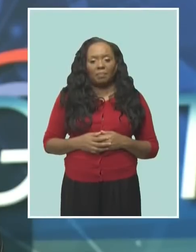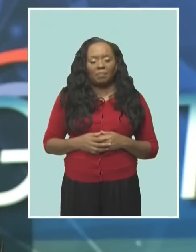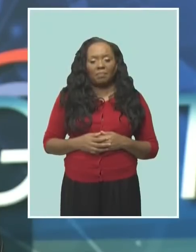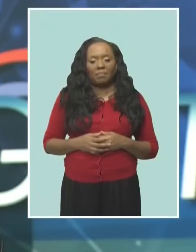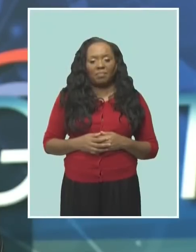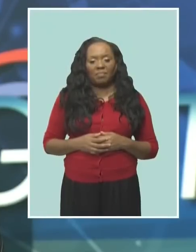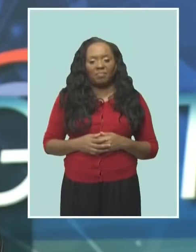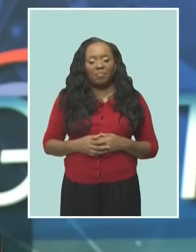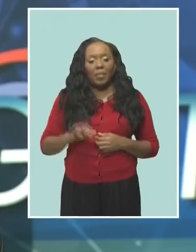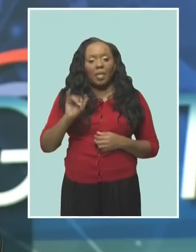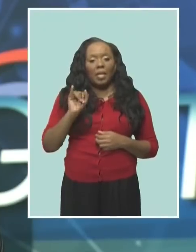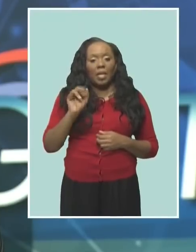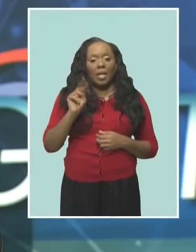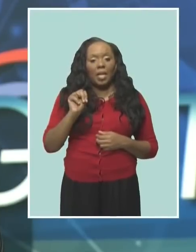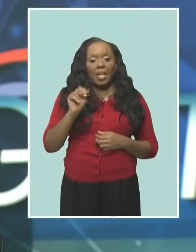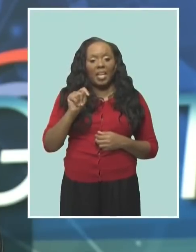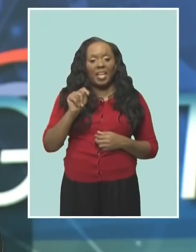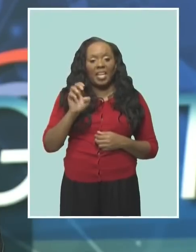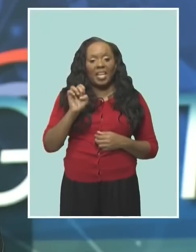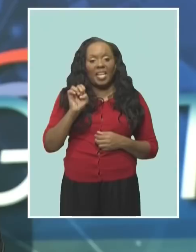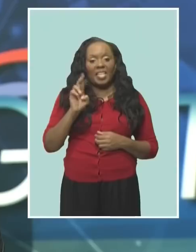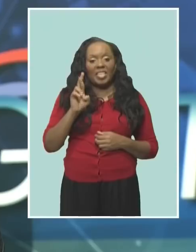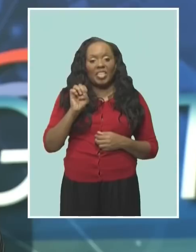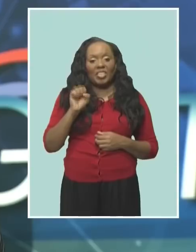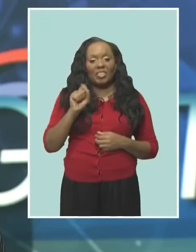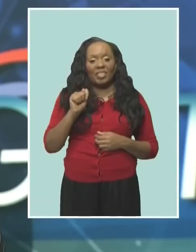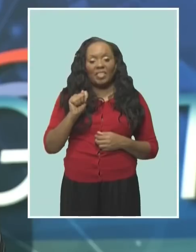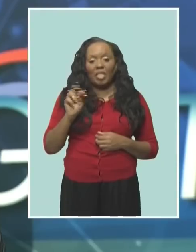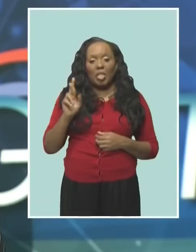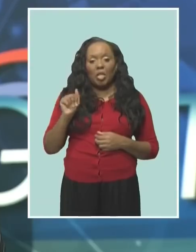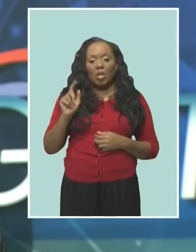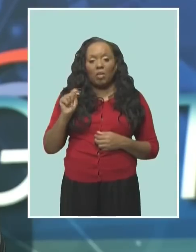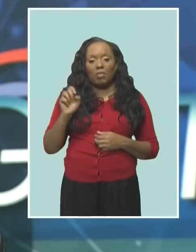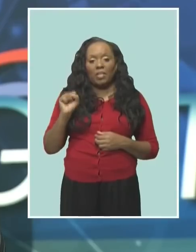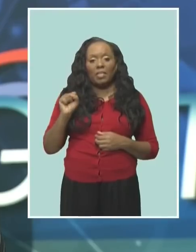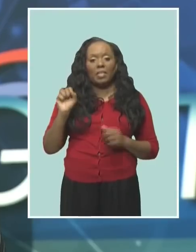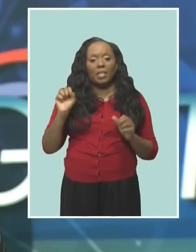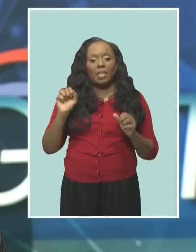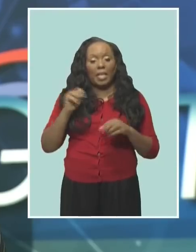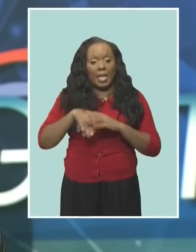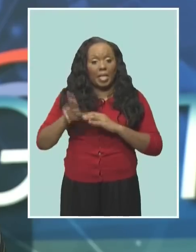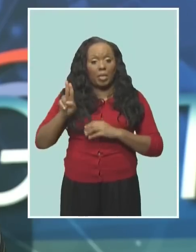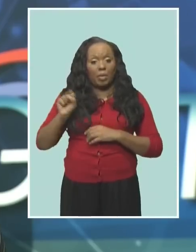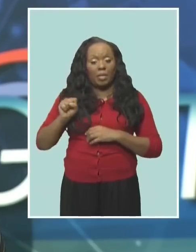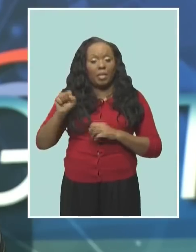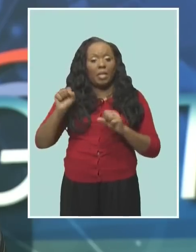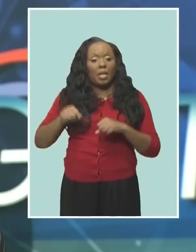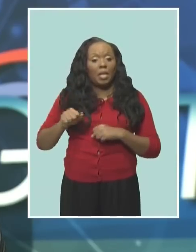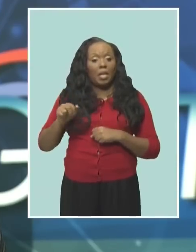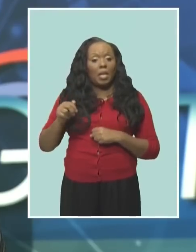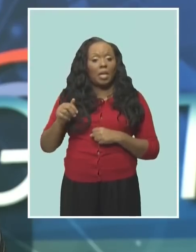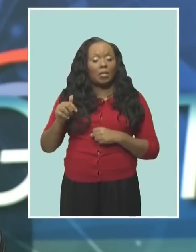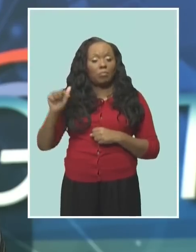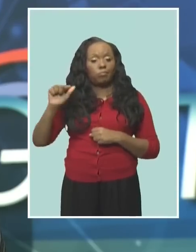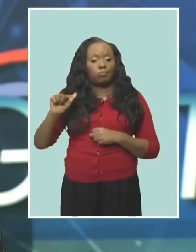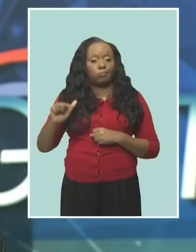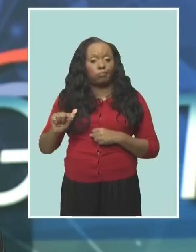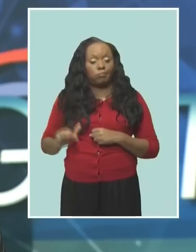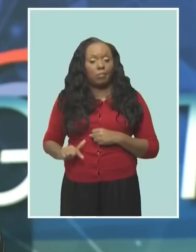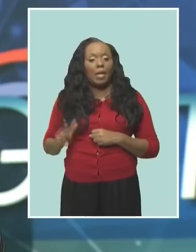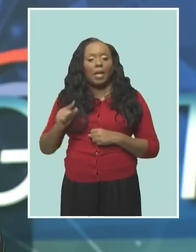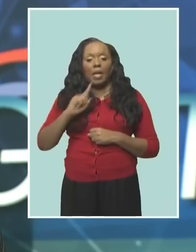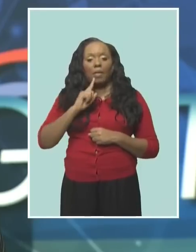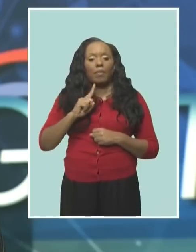The lowering of interest rates in the U.S. could prove rewarding for Fortress Fund managers' Barbados dollar funds. The outlook was revealed